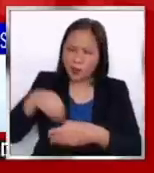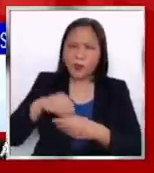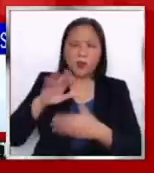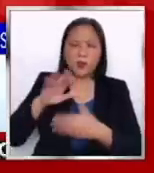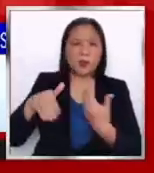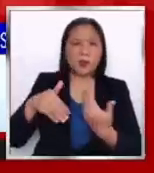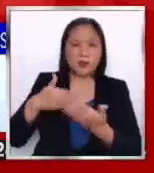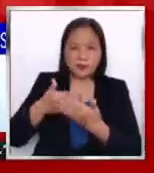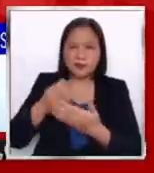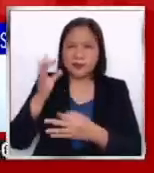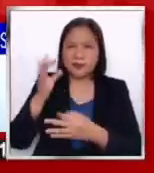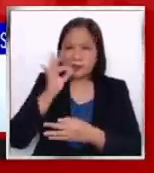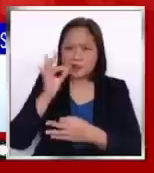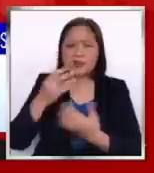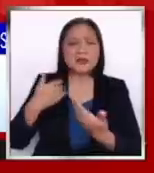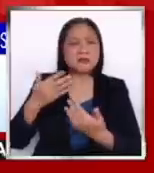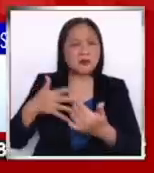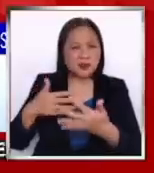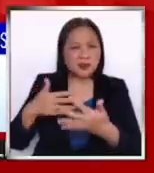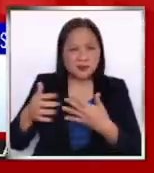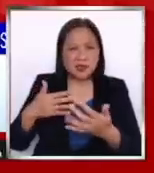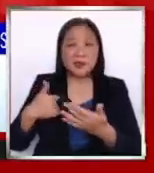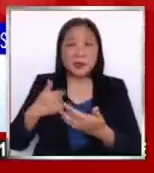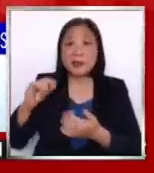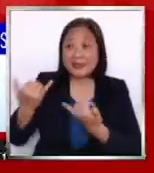position, I have to ask and yield to